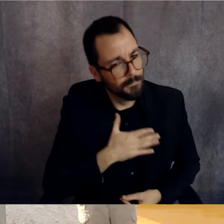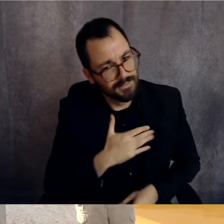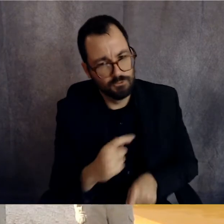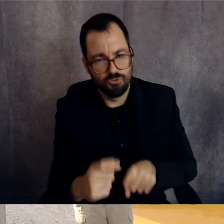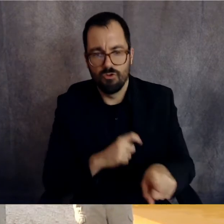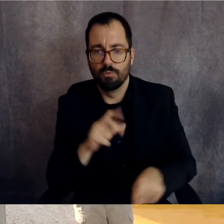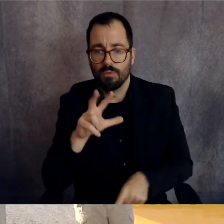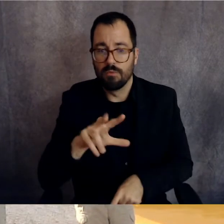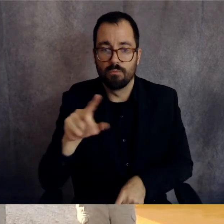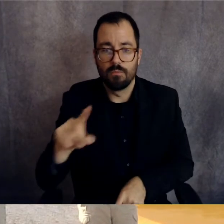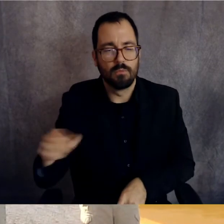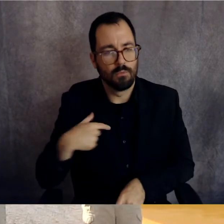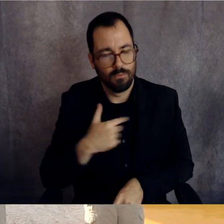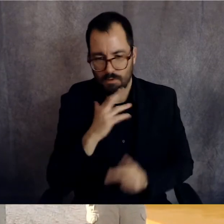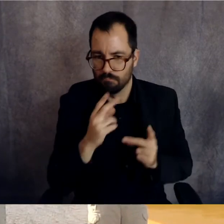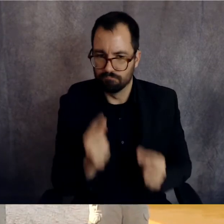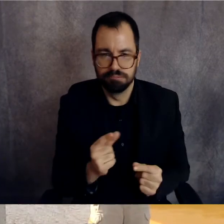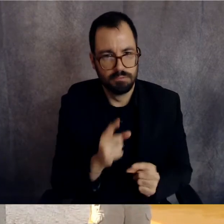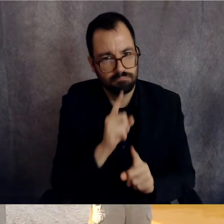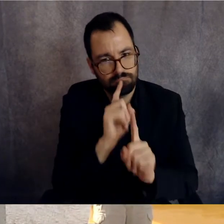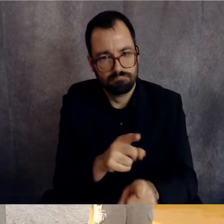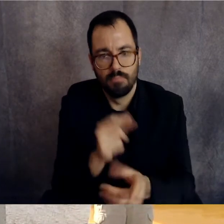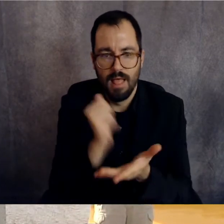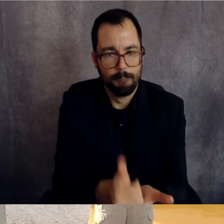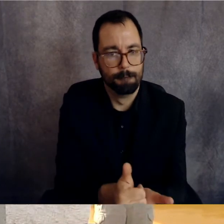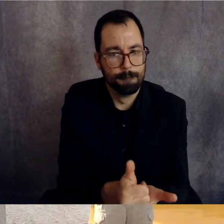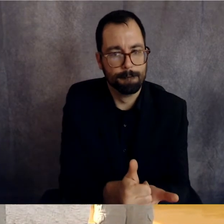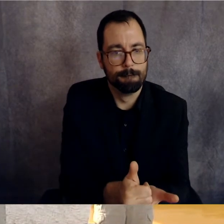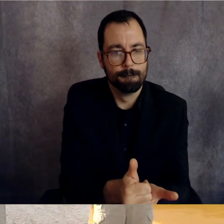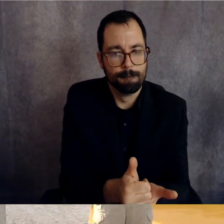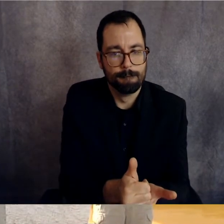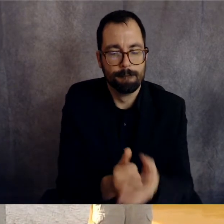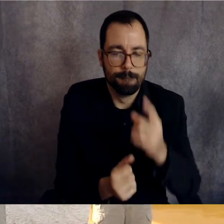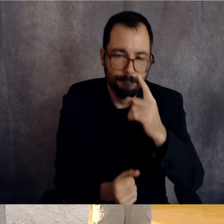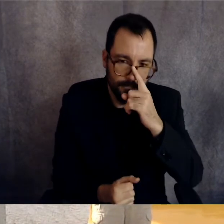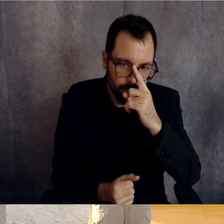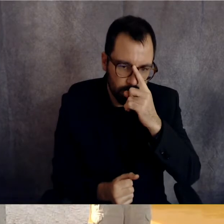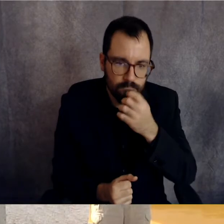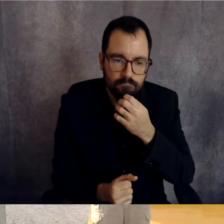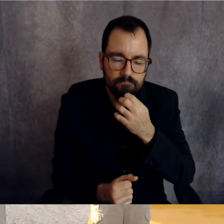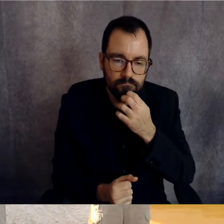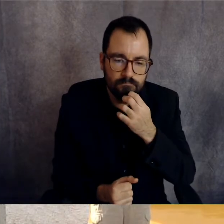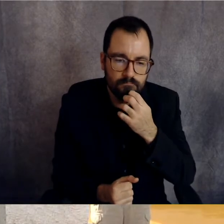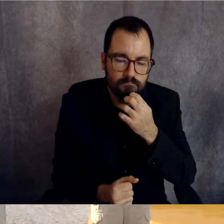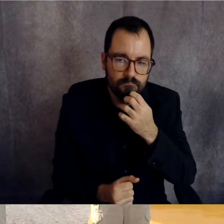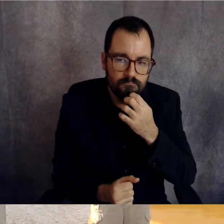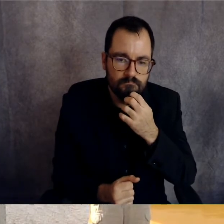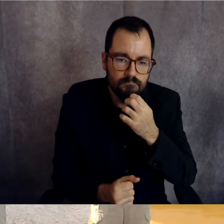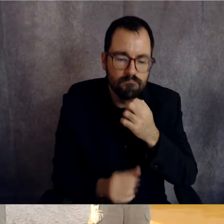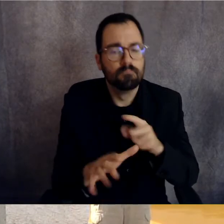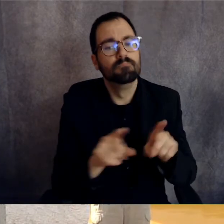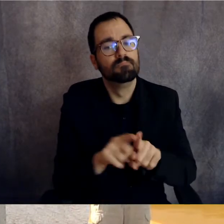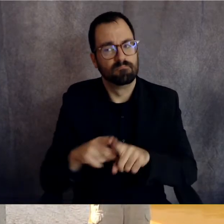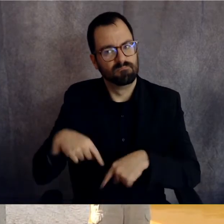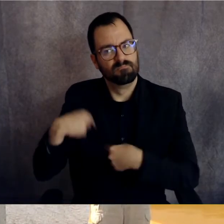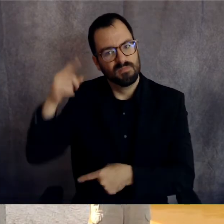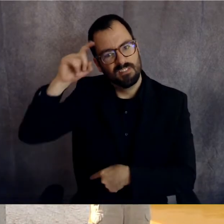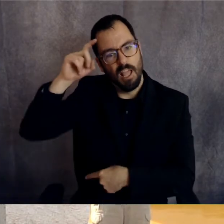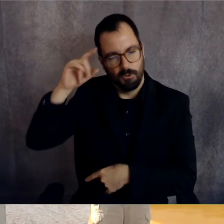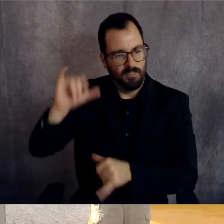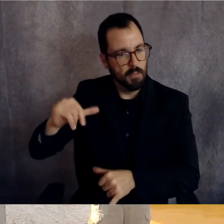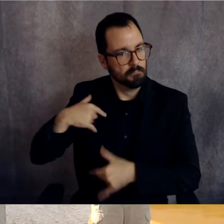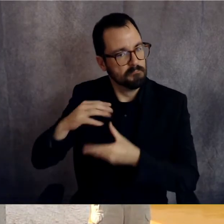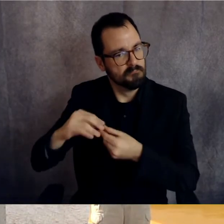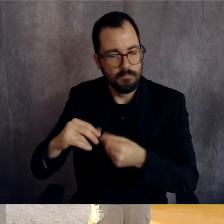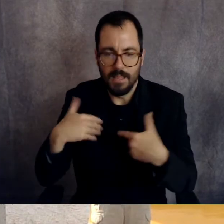will get a quick response and the help that you need. And then finally, we've been promoting since this summer, but I need to keep